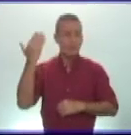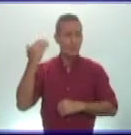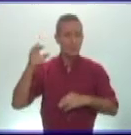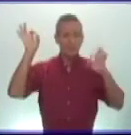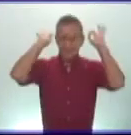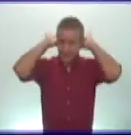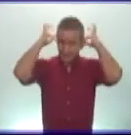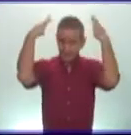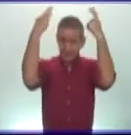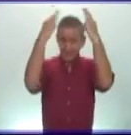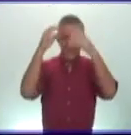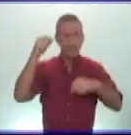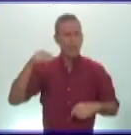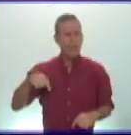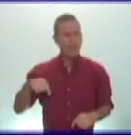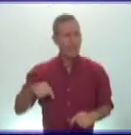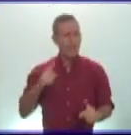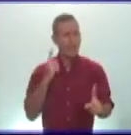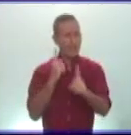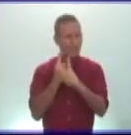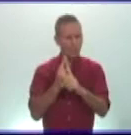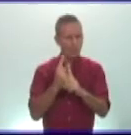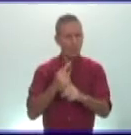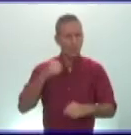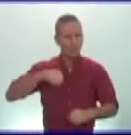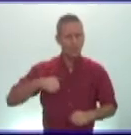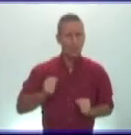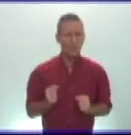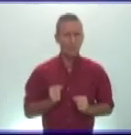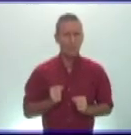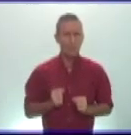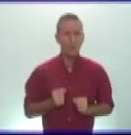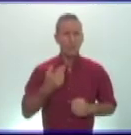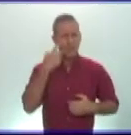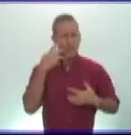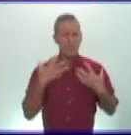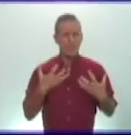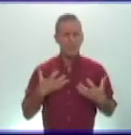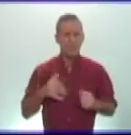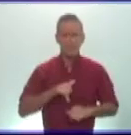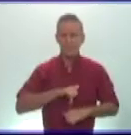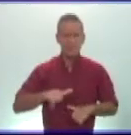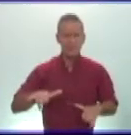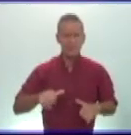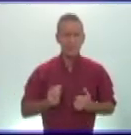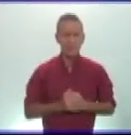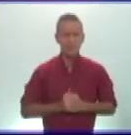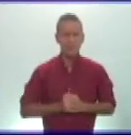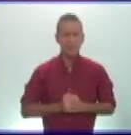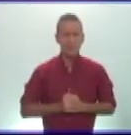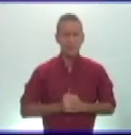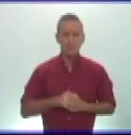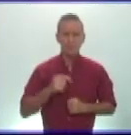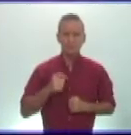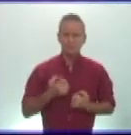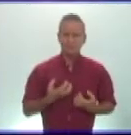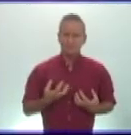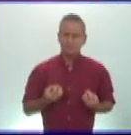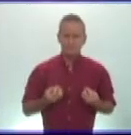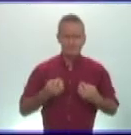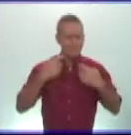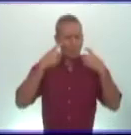we are to dedicate to other of these amazing civilizations of the ancient and that came to impact almost all the world, muchachos,